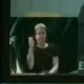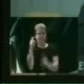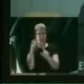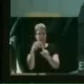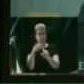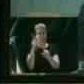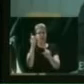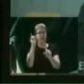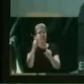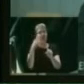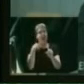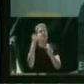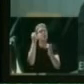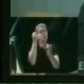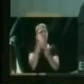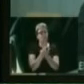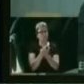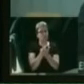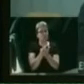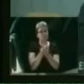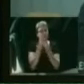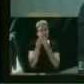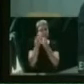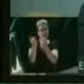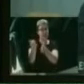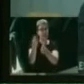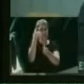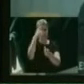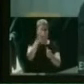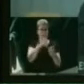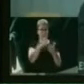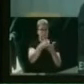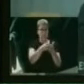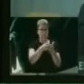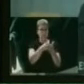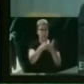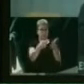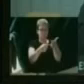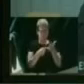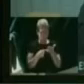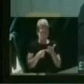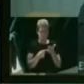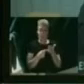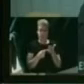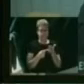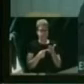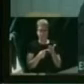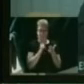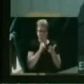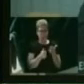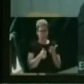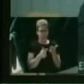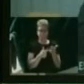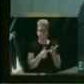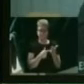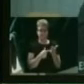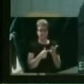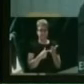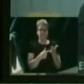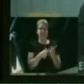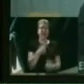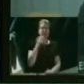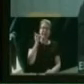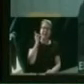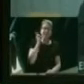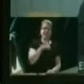has to have approved the expenditures of this money and be presented to us. It was not done. It's not a case